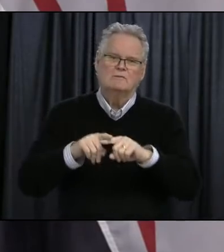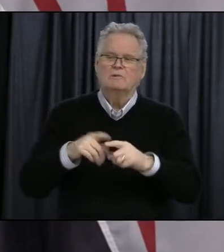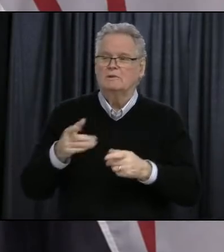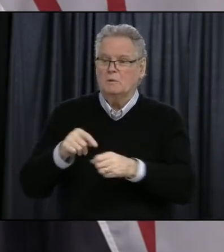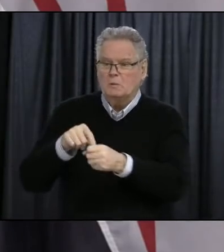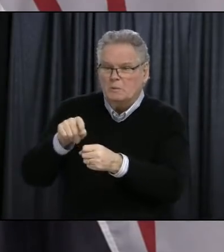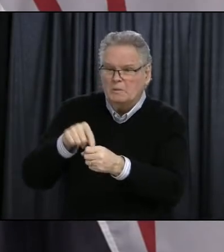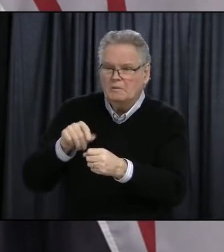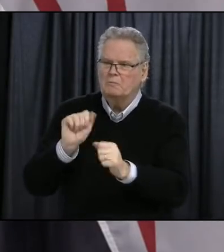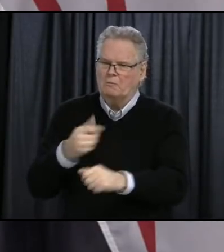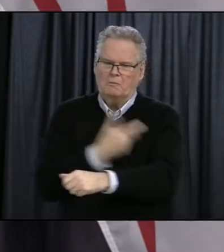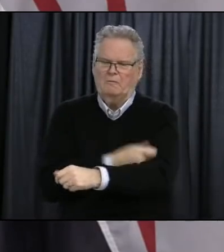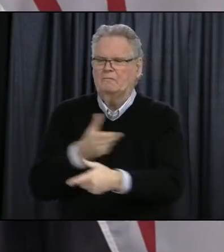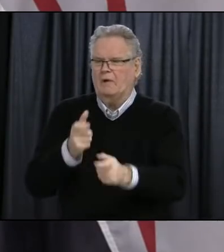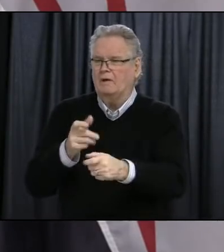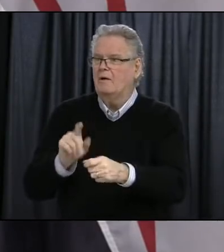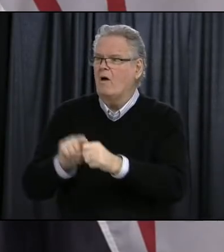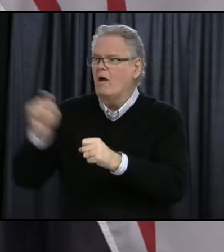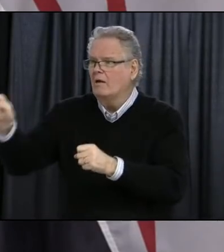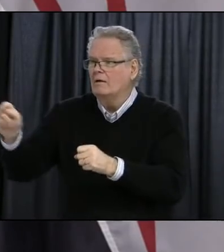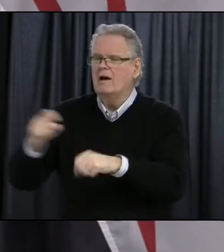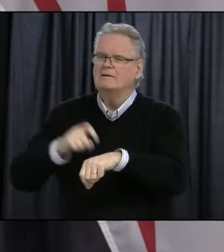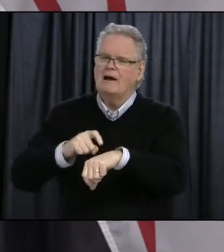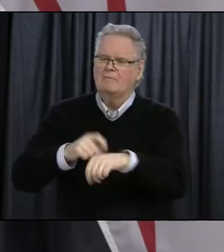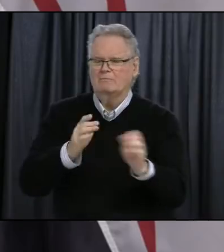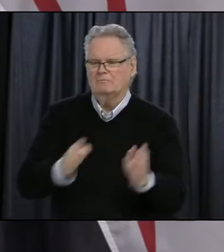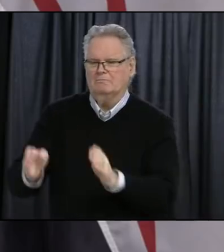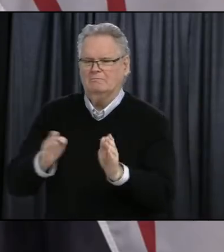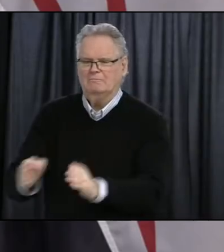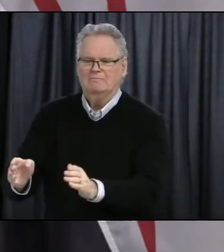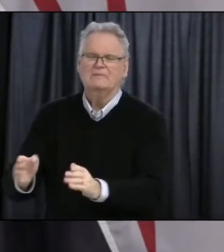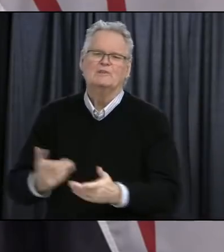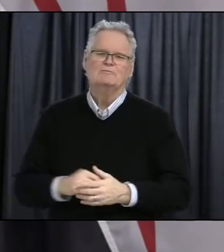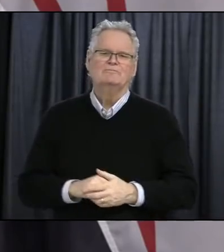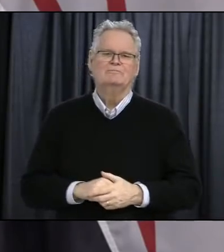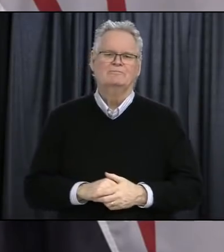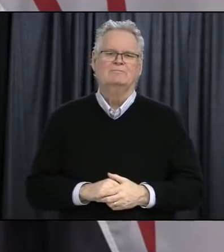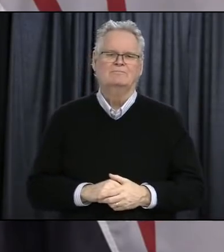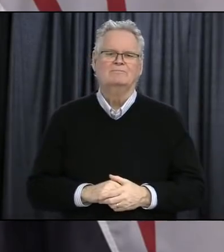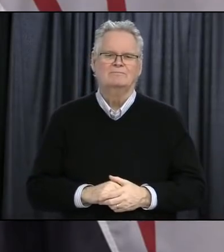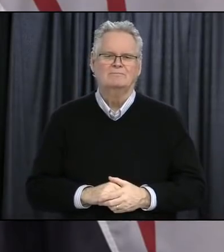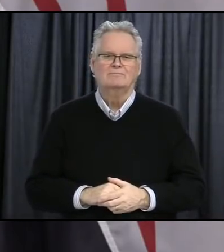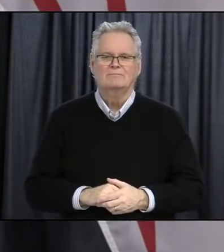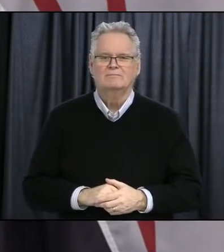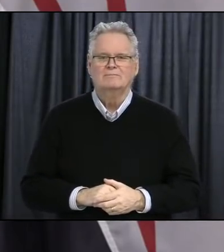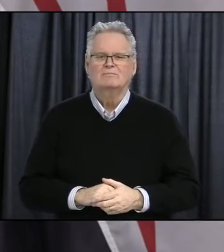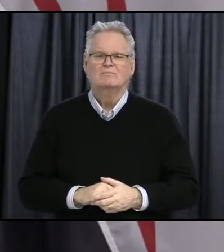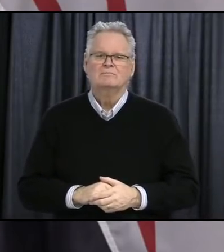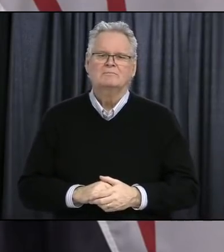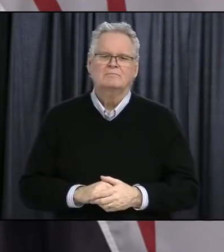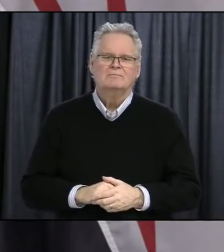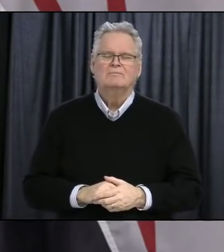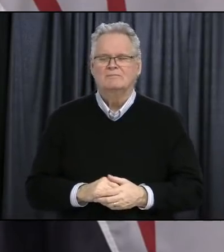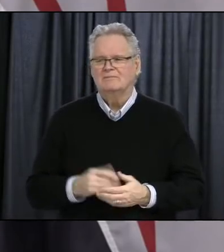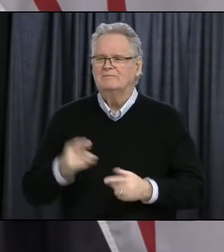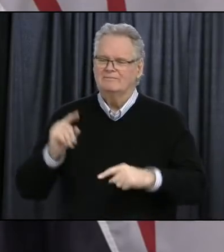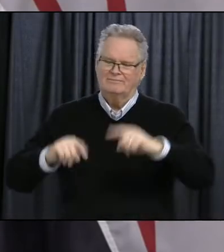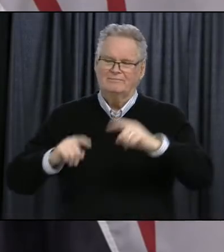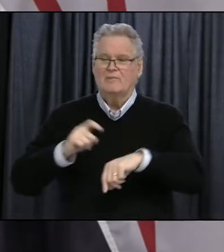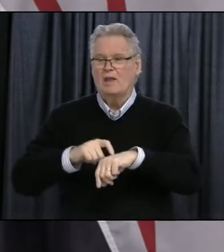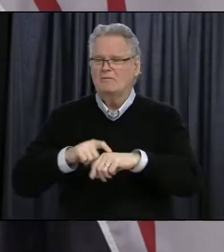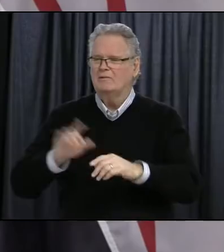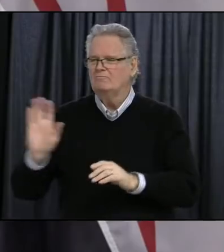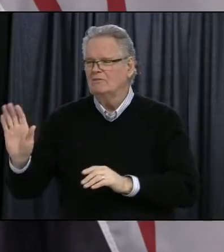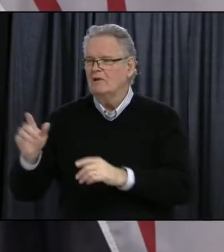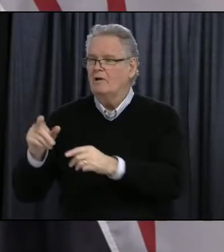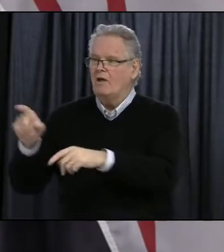clinic closest to them, and it may be that some clinics are going to be this week, but some will be next week. So, so there